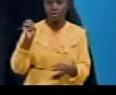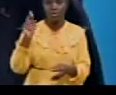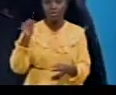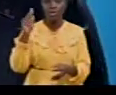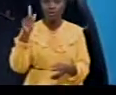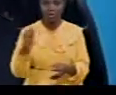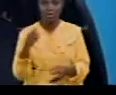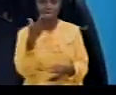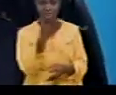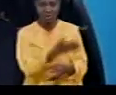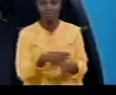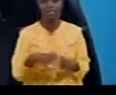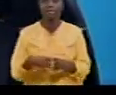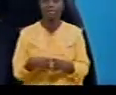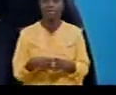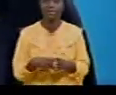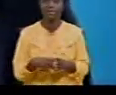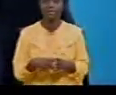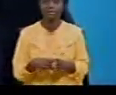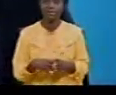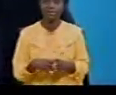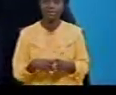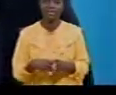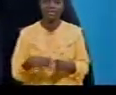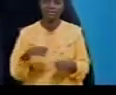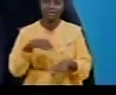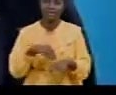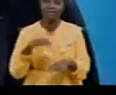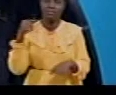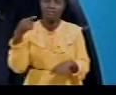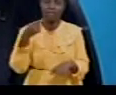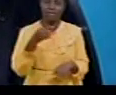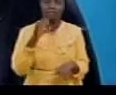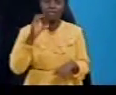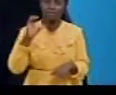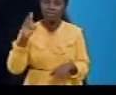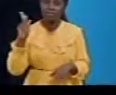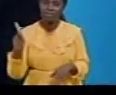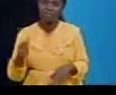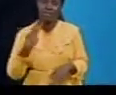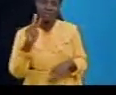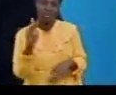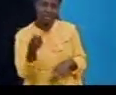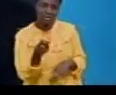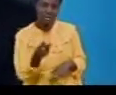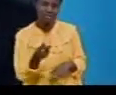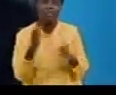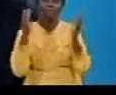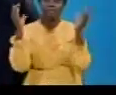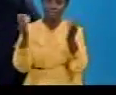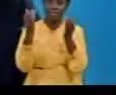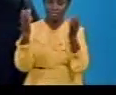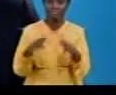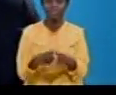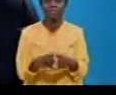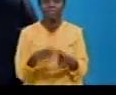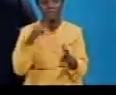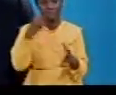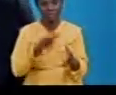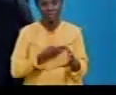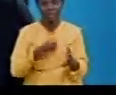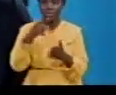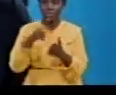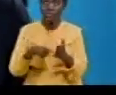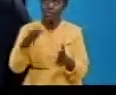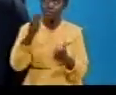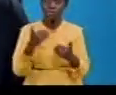hashtag GCK second anniversary and tell us the good things God has done for you in these past 2 years. Right now, I